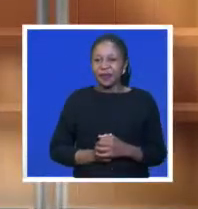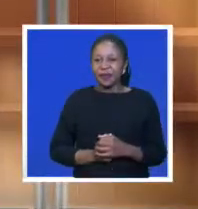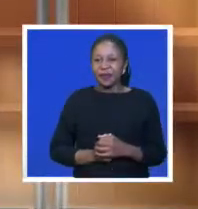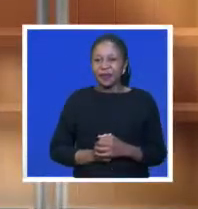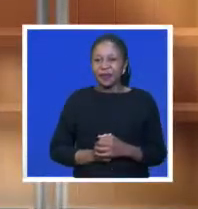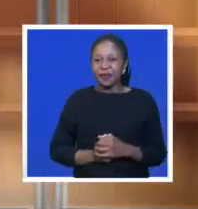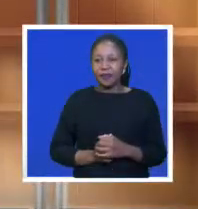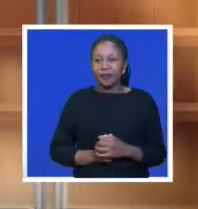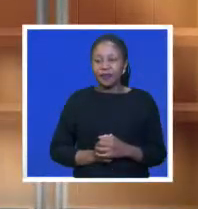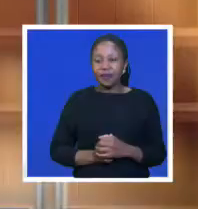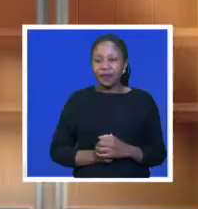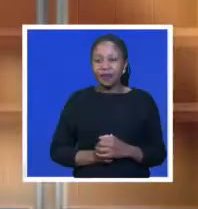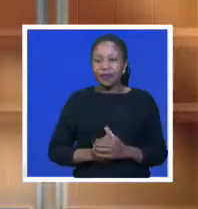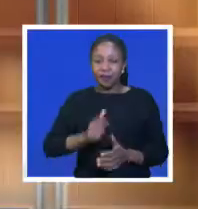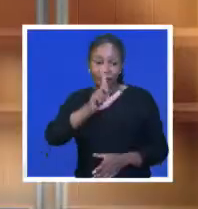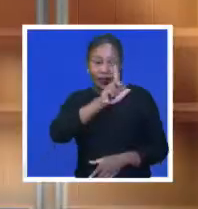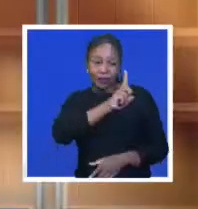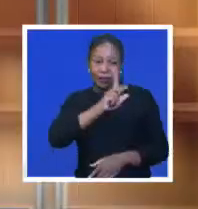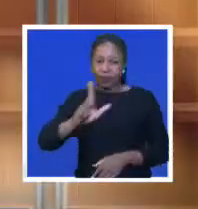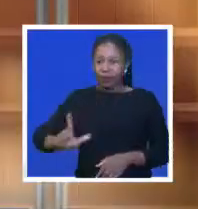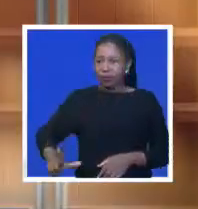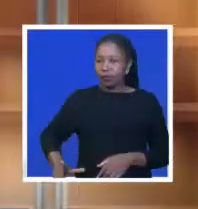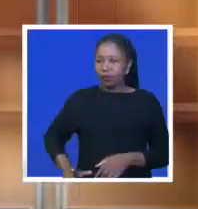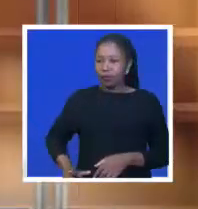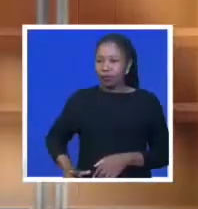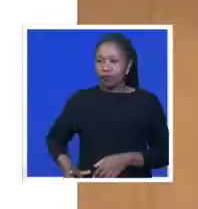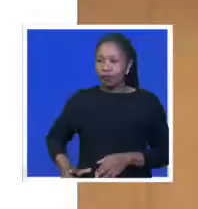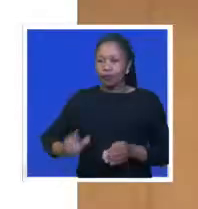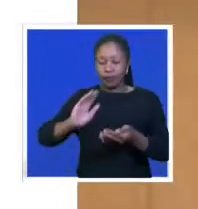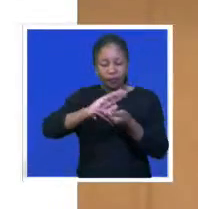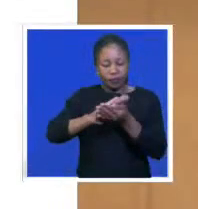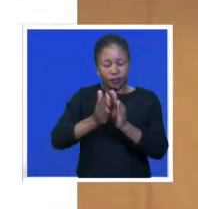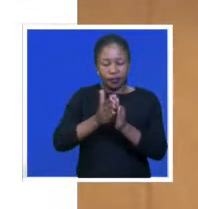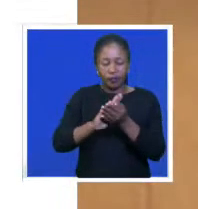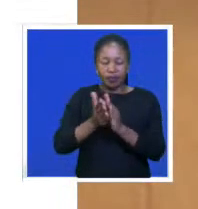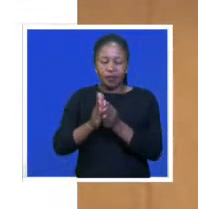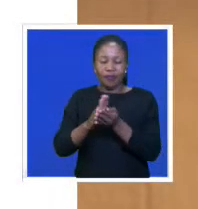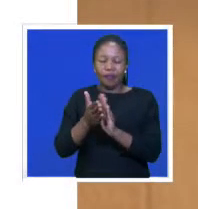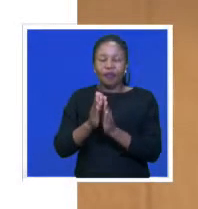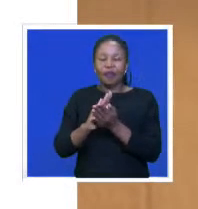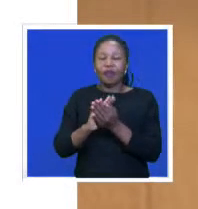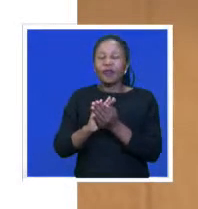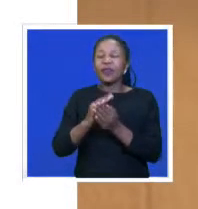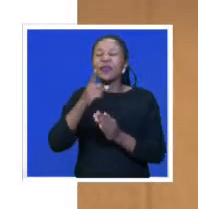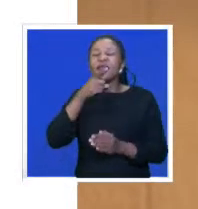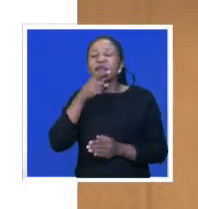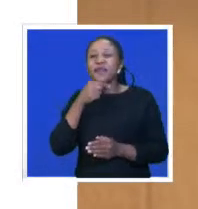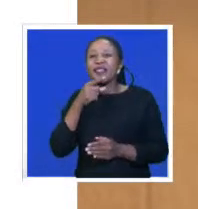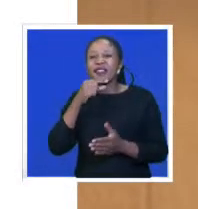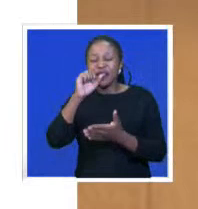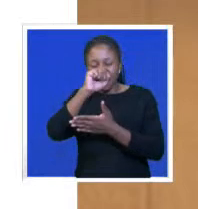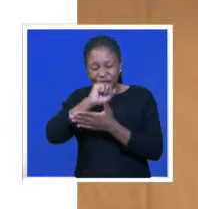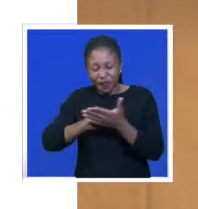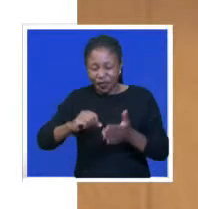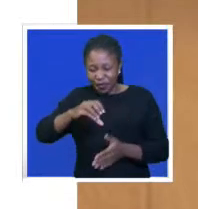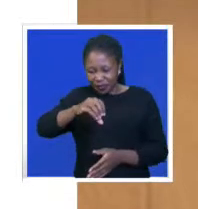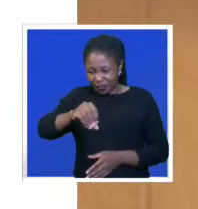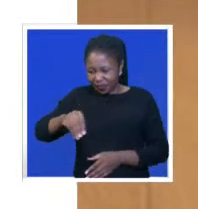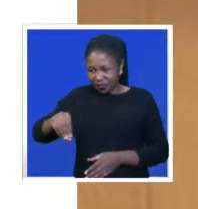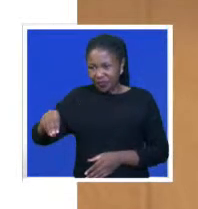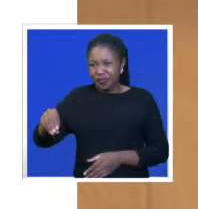God formed man of dust from the ground